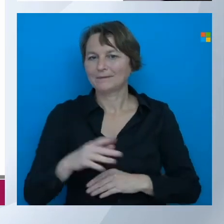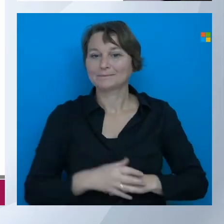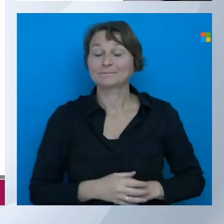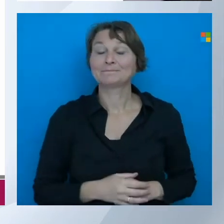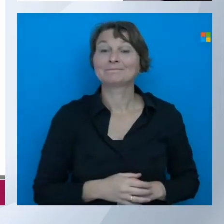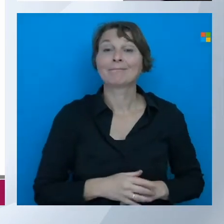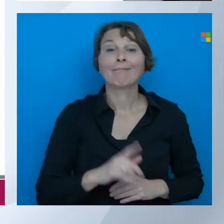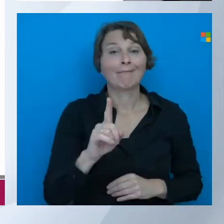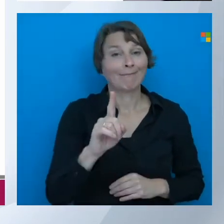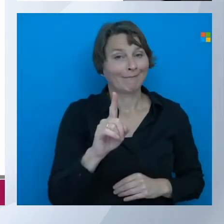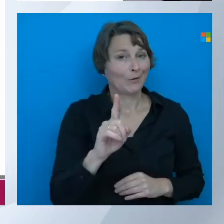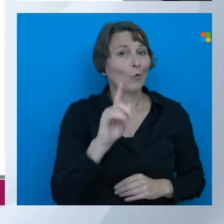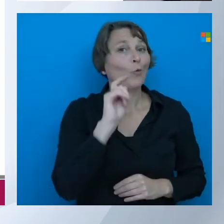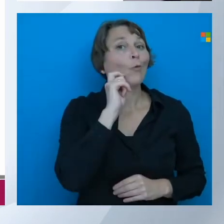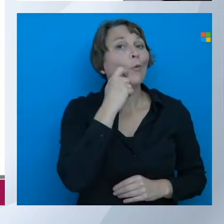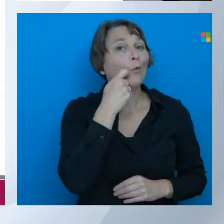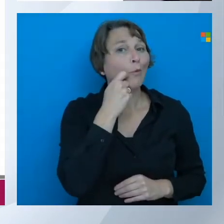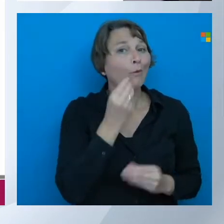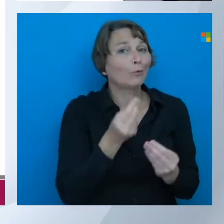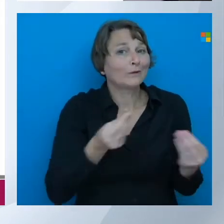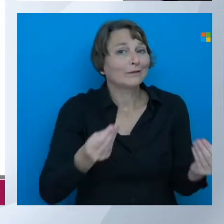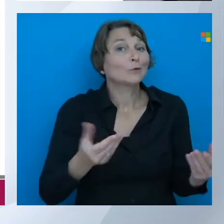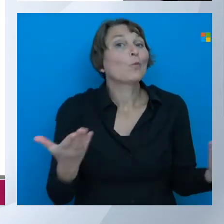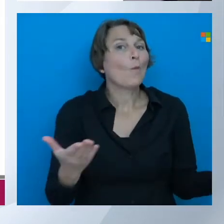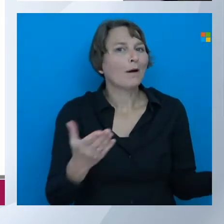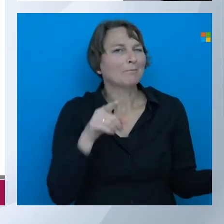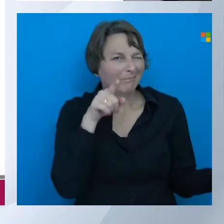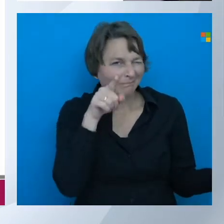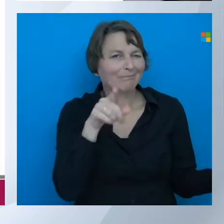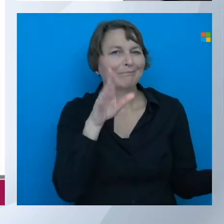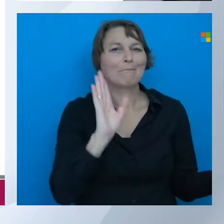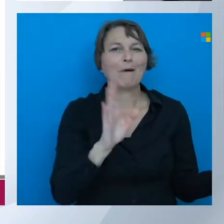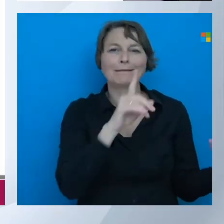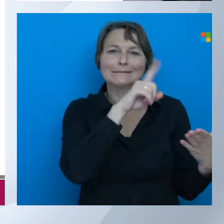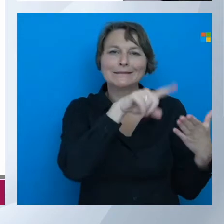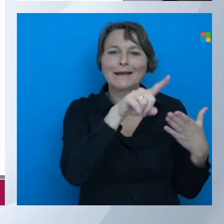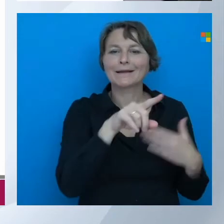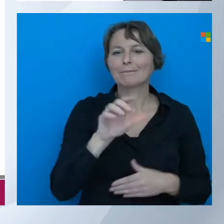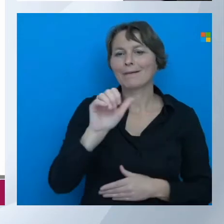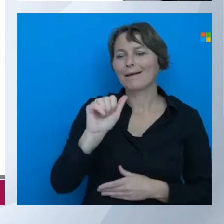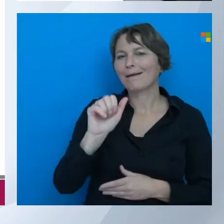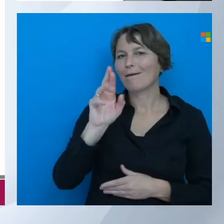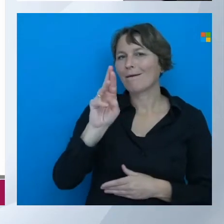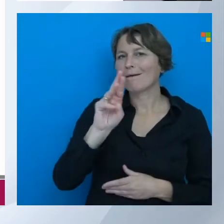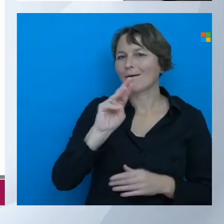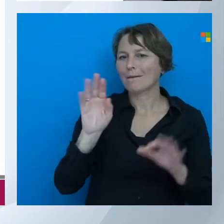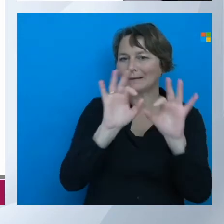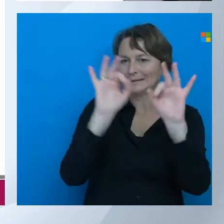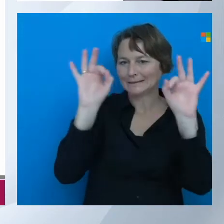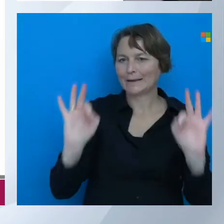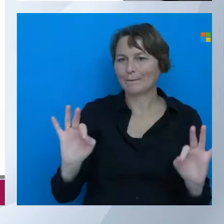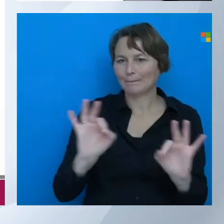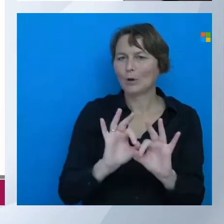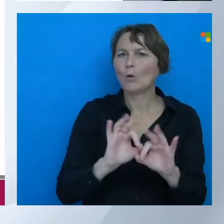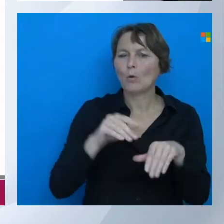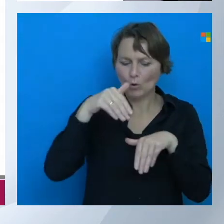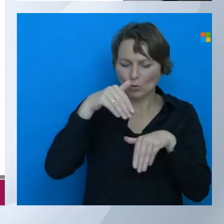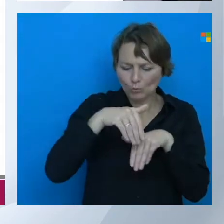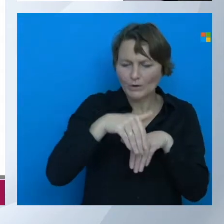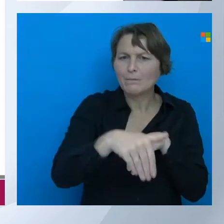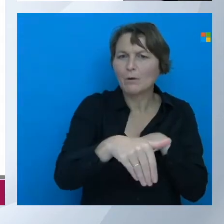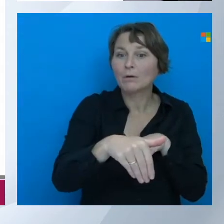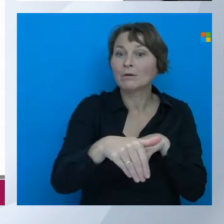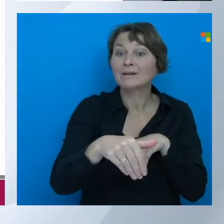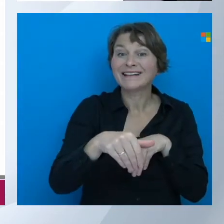check out is the ARM template repo, so to speak, because it is a full repository